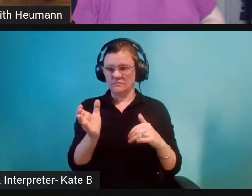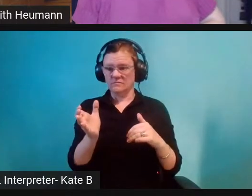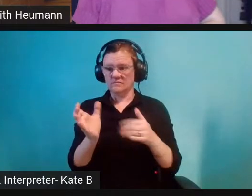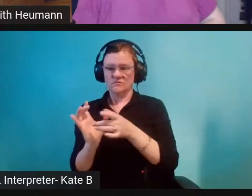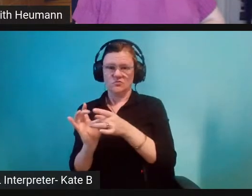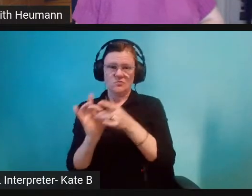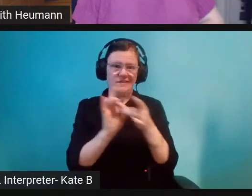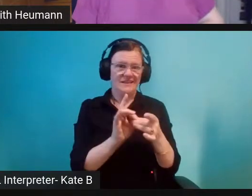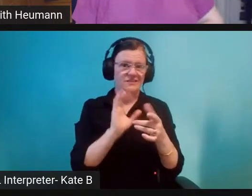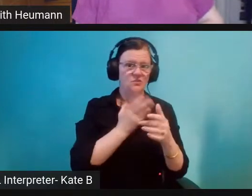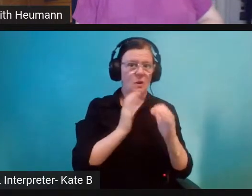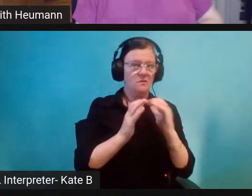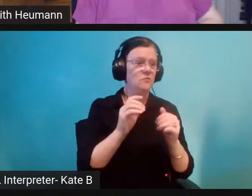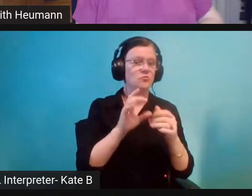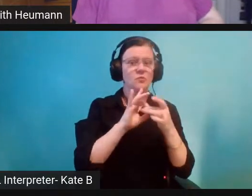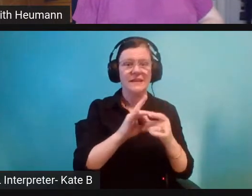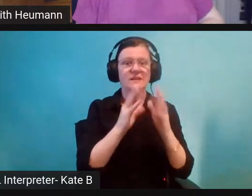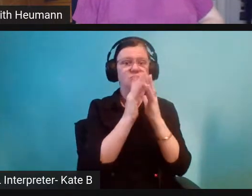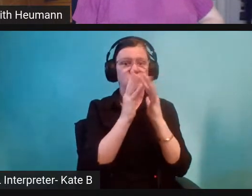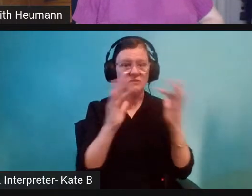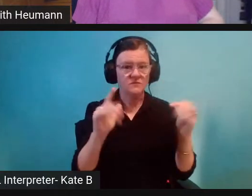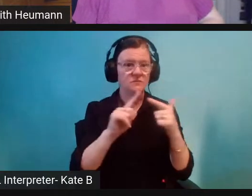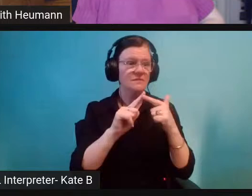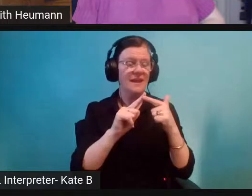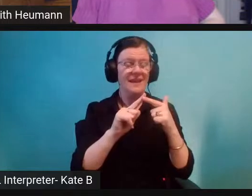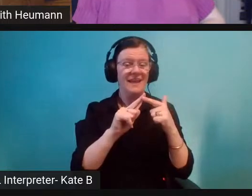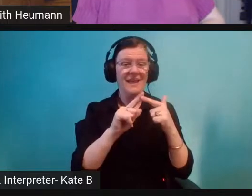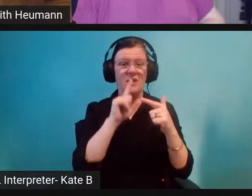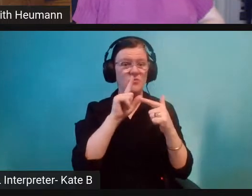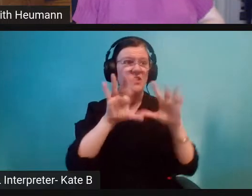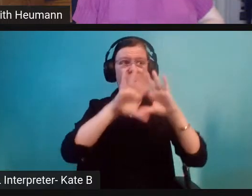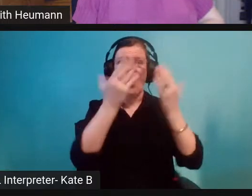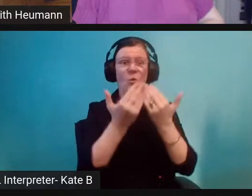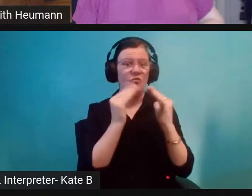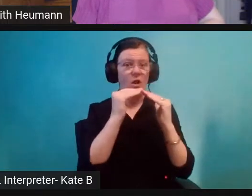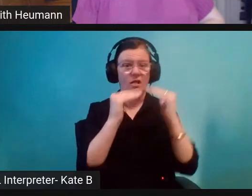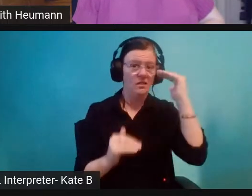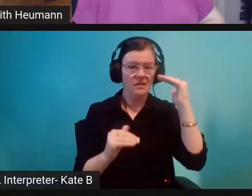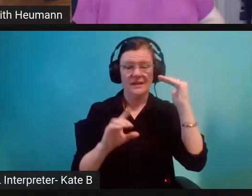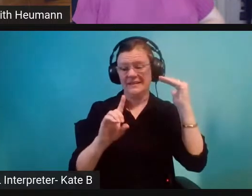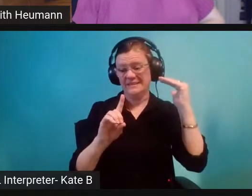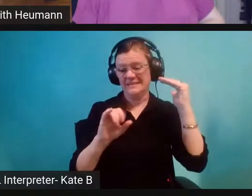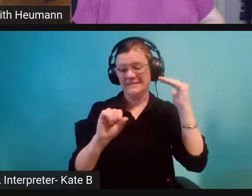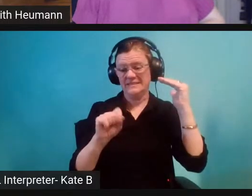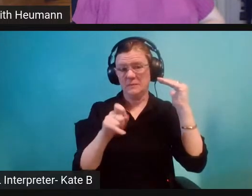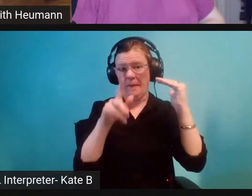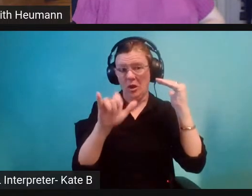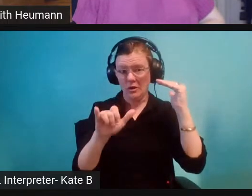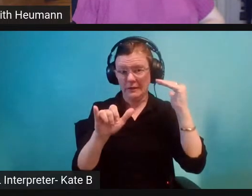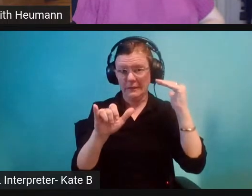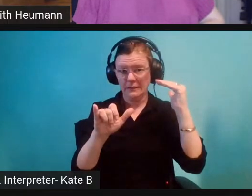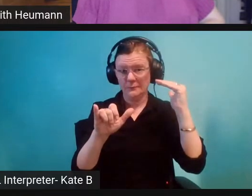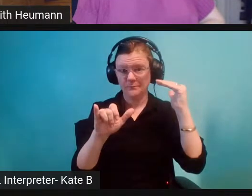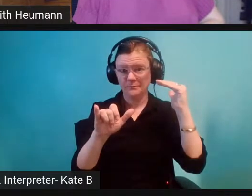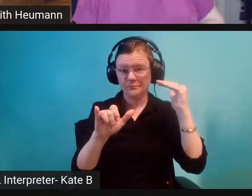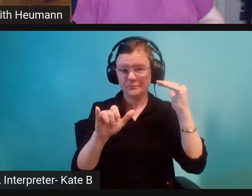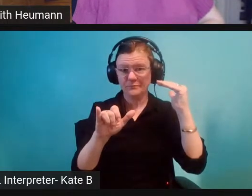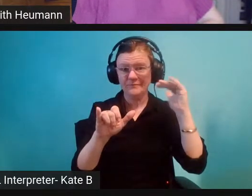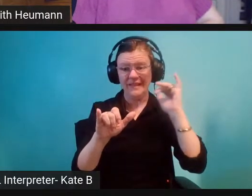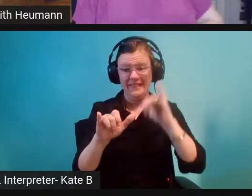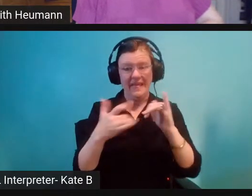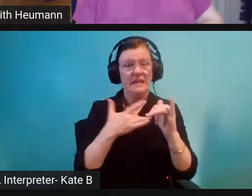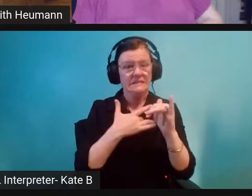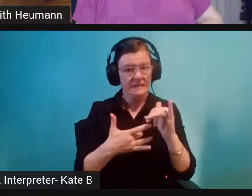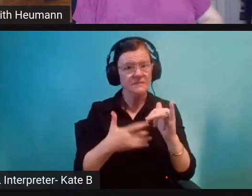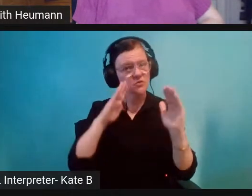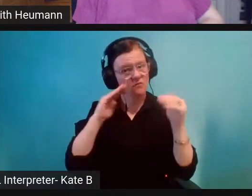conversations about diversity and disparity in our society that do tend to be focused more on people who directly deal with